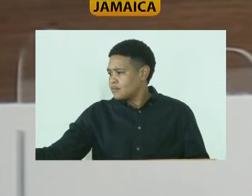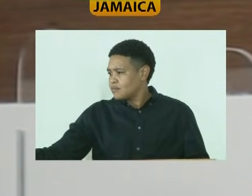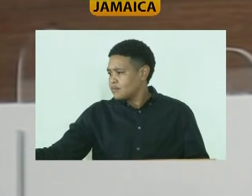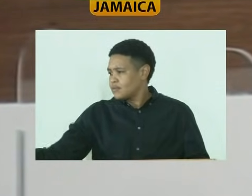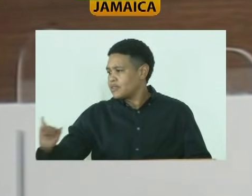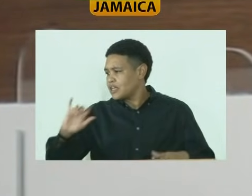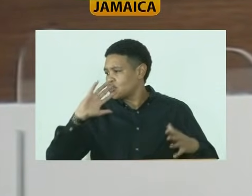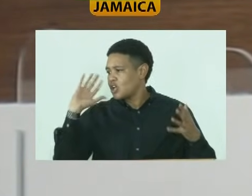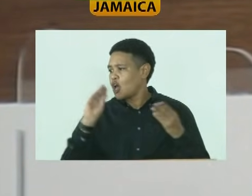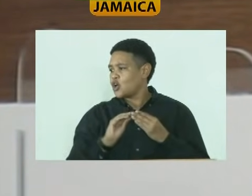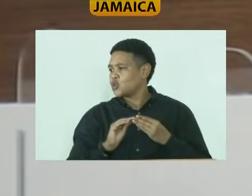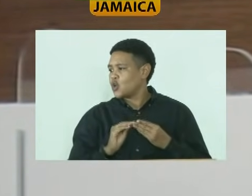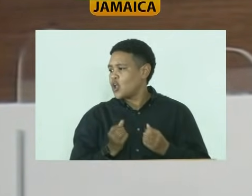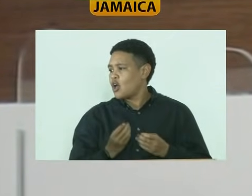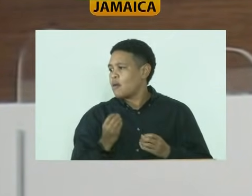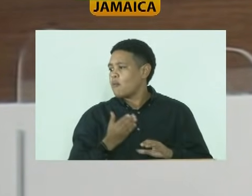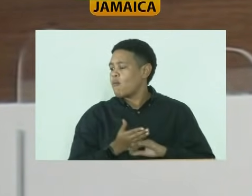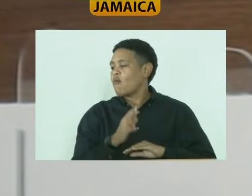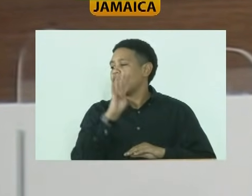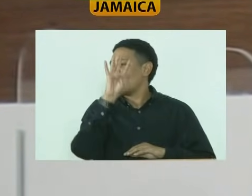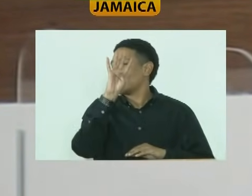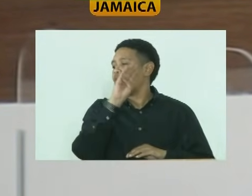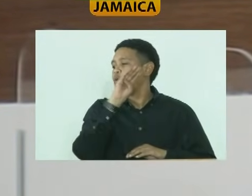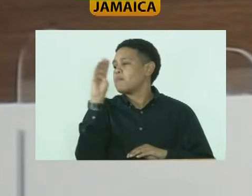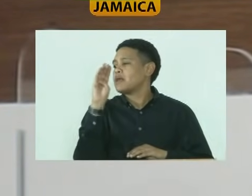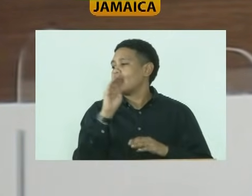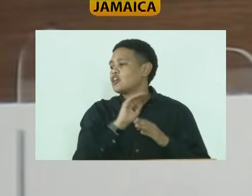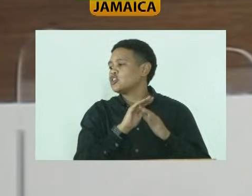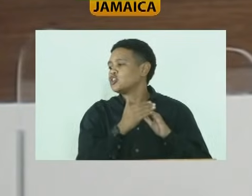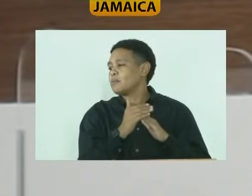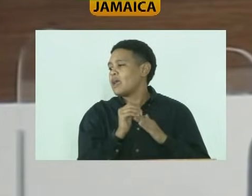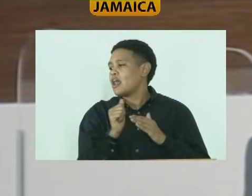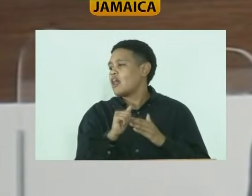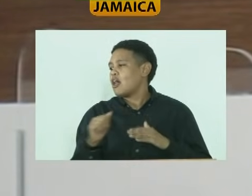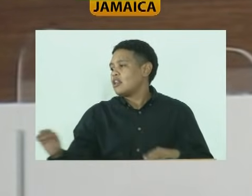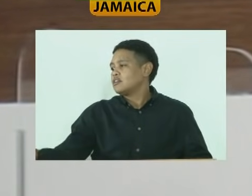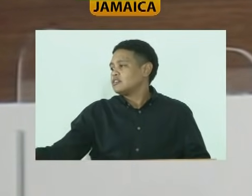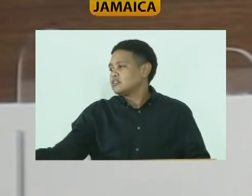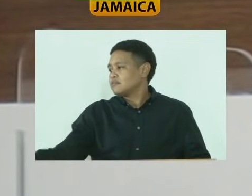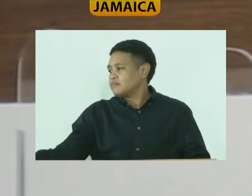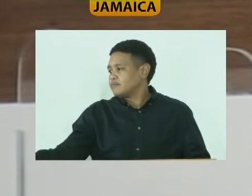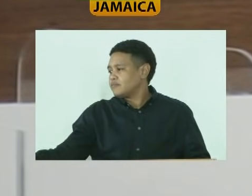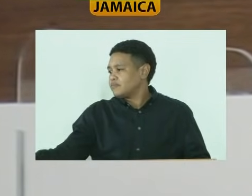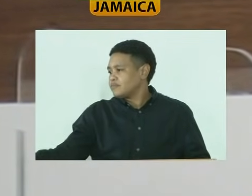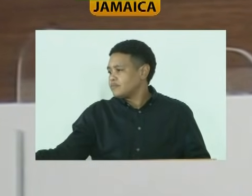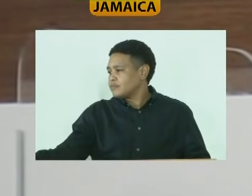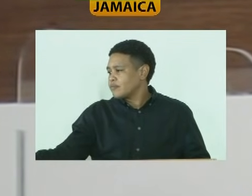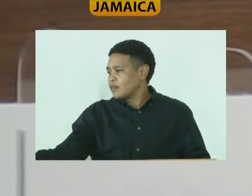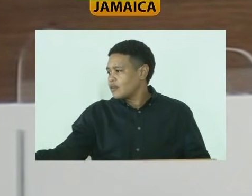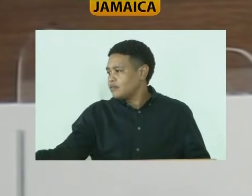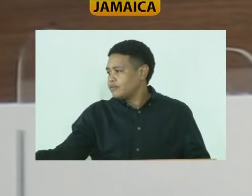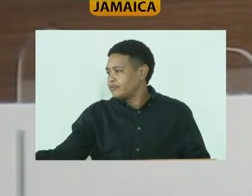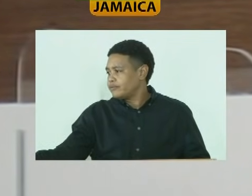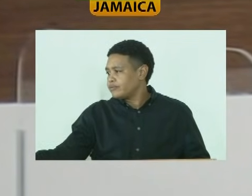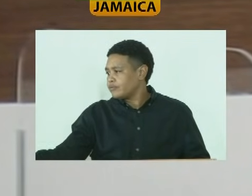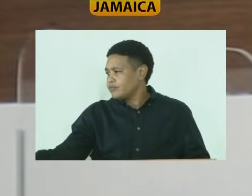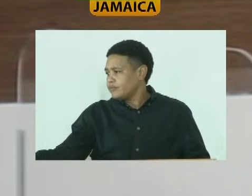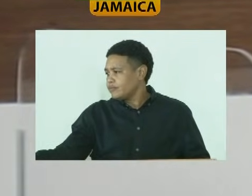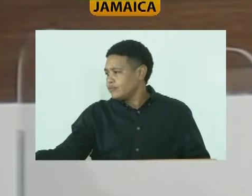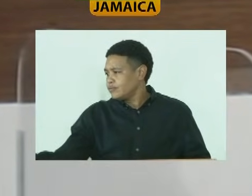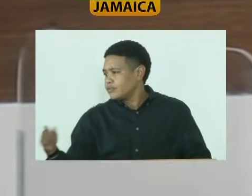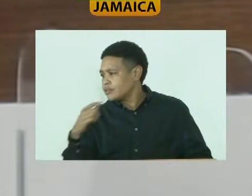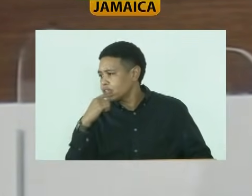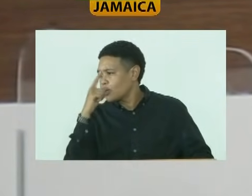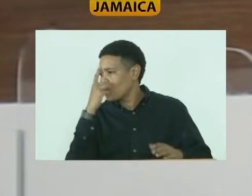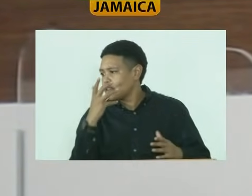Jamaican dollars. 4 billion Jamaican dollars. So what that says, Madam Speaker, is it's one thing to have a